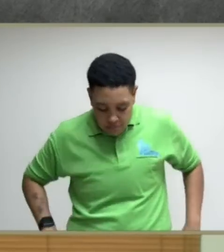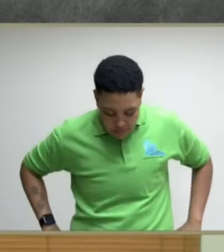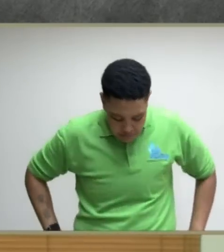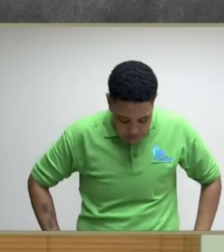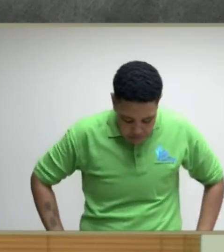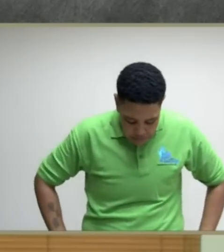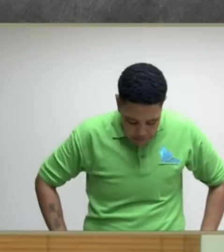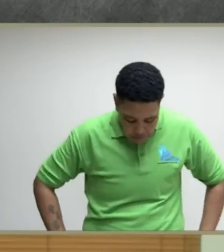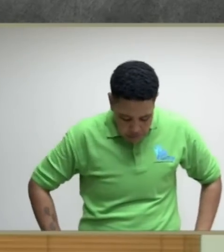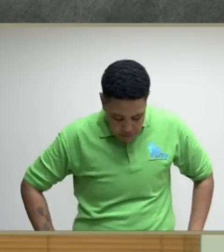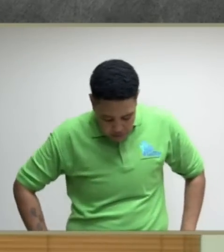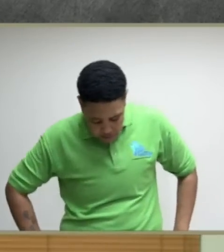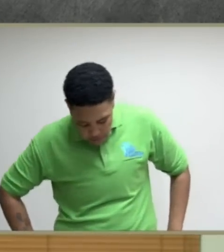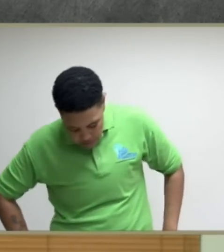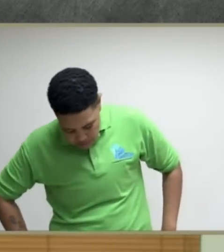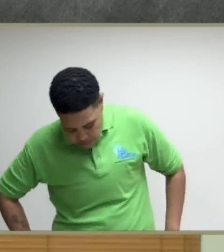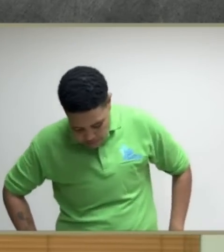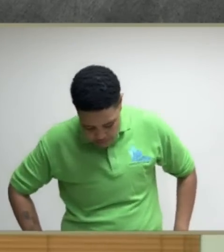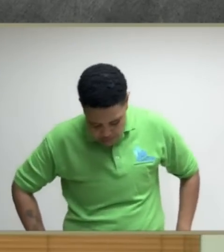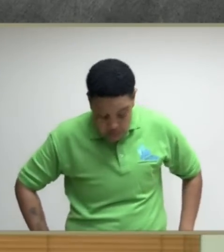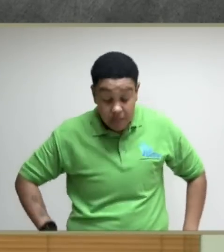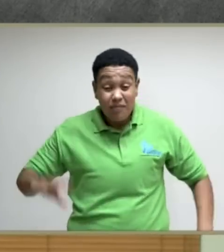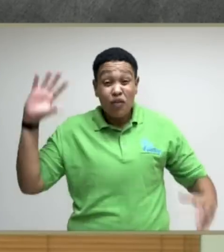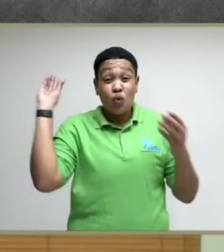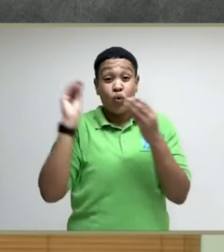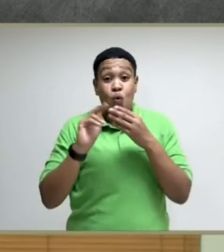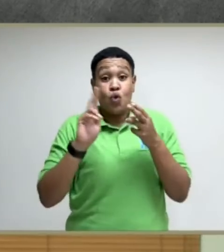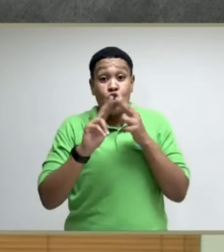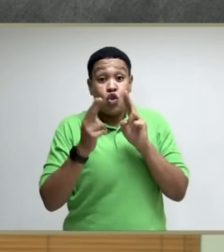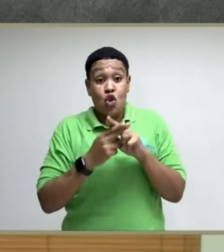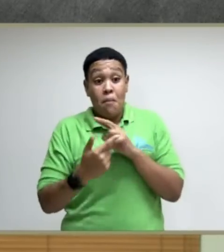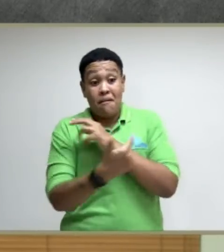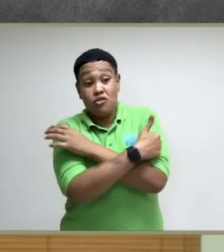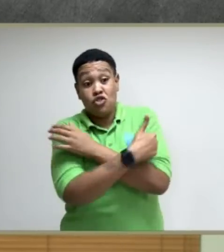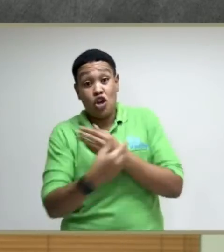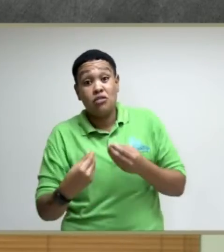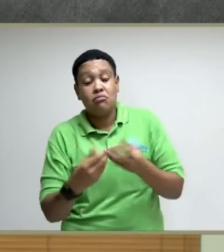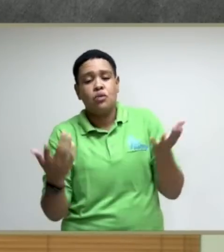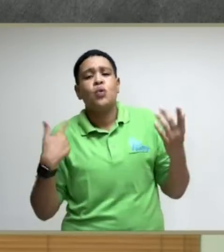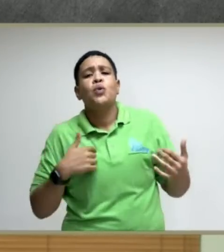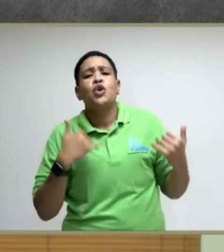In terms of the total numbers of doses administered, we are now at